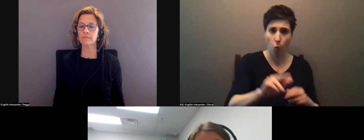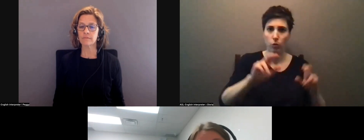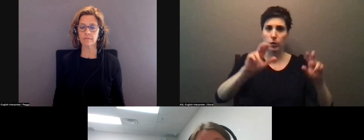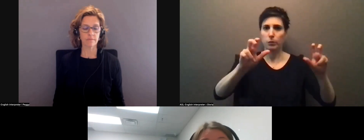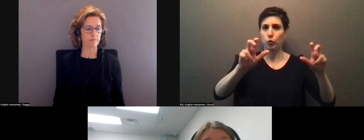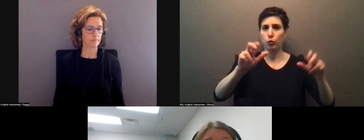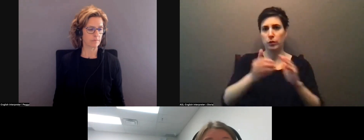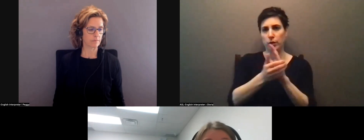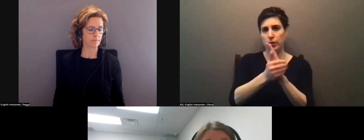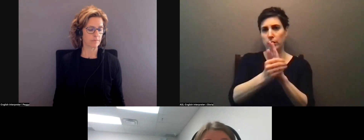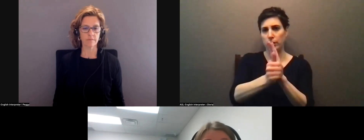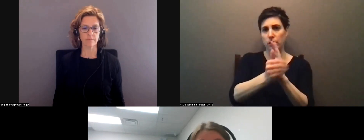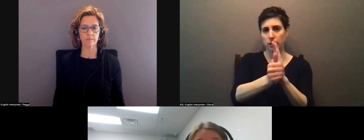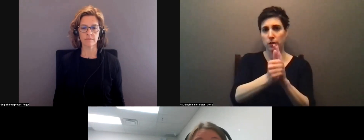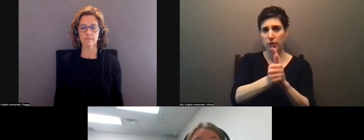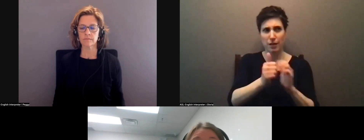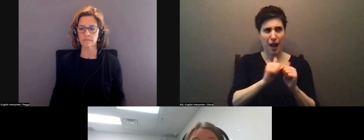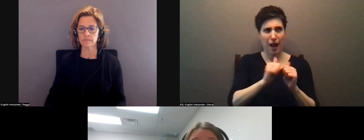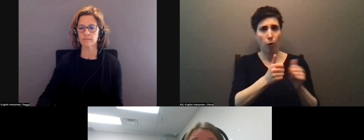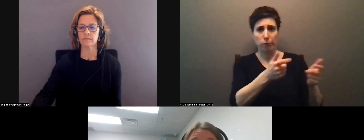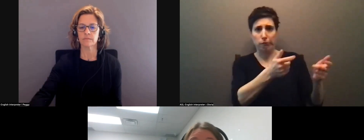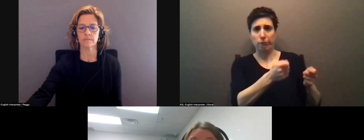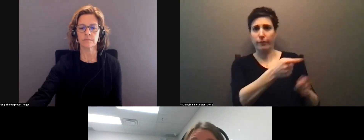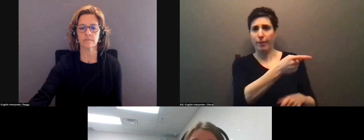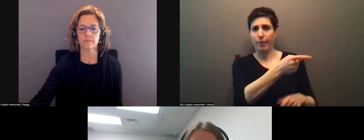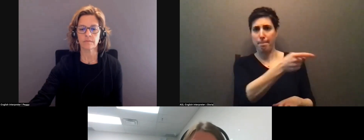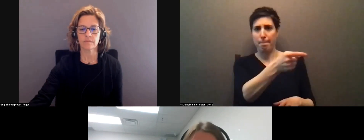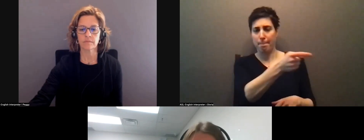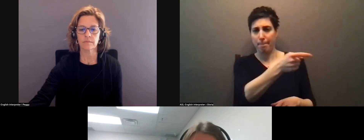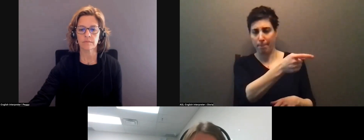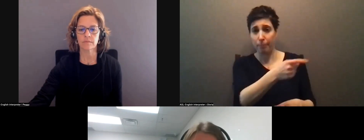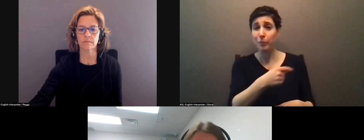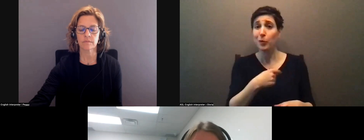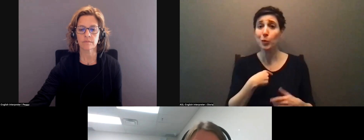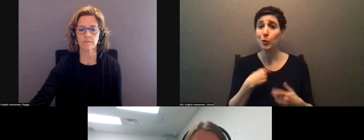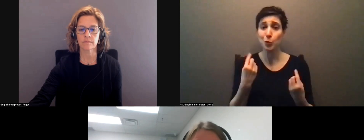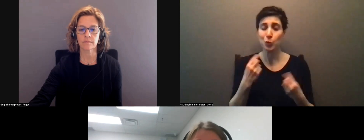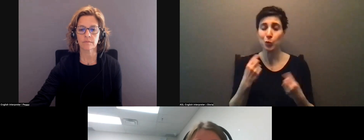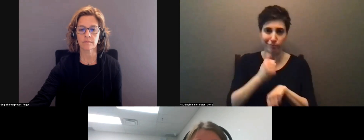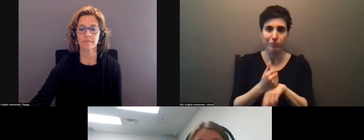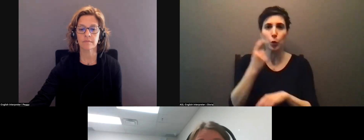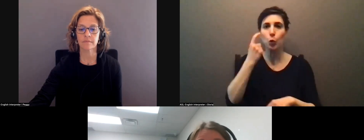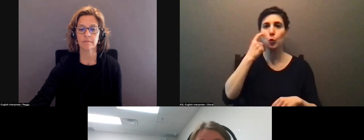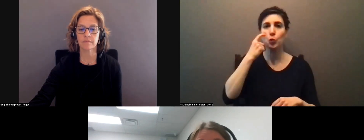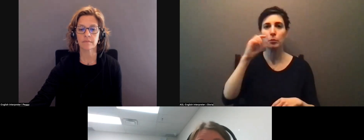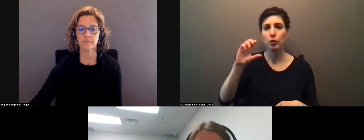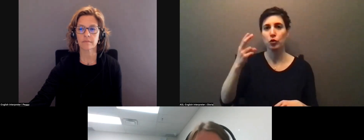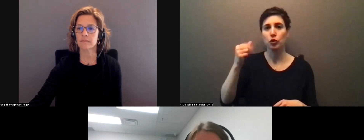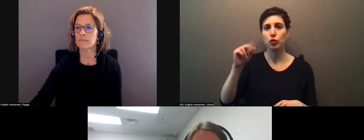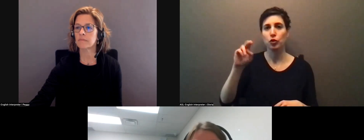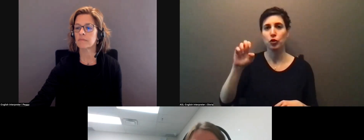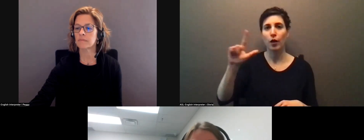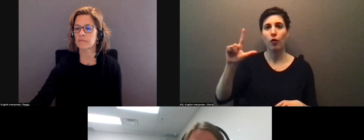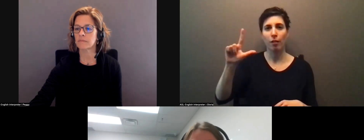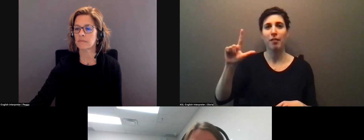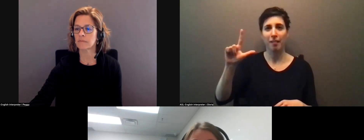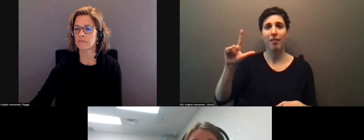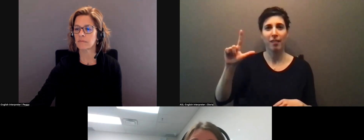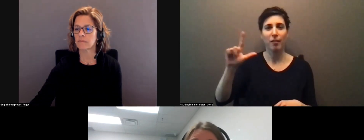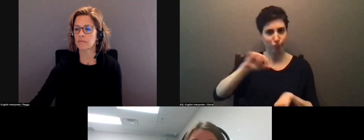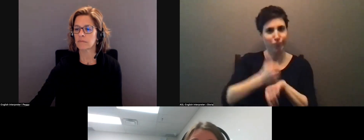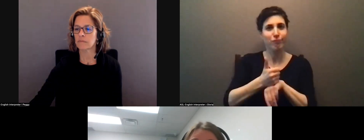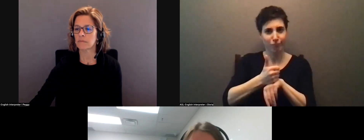skills, as we initiated our YouTube channel, where we were able to post